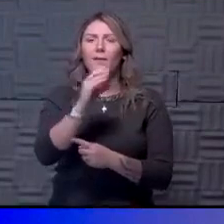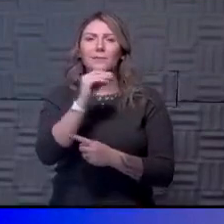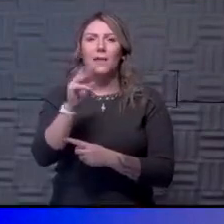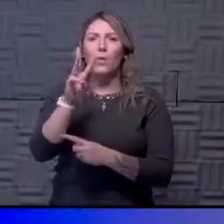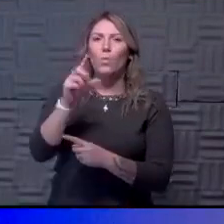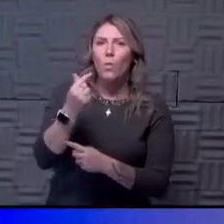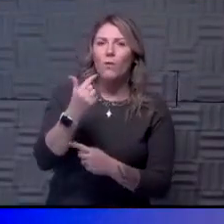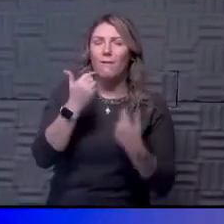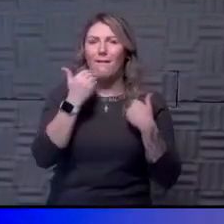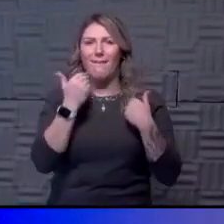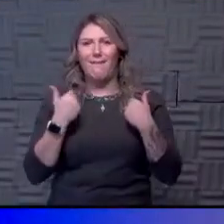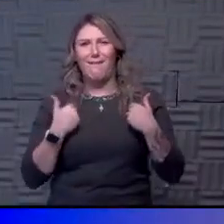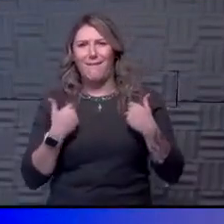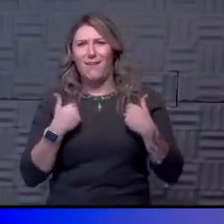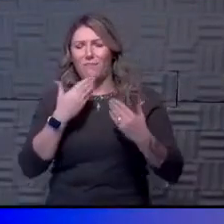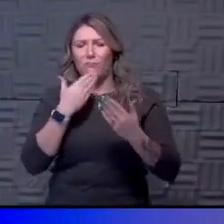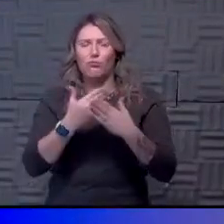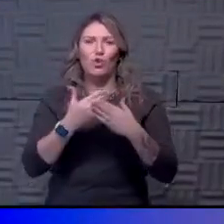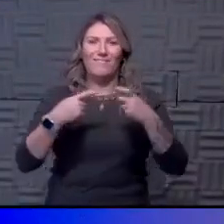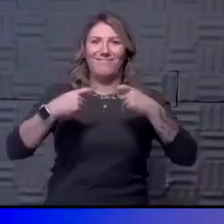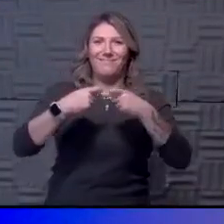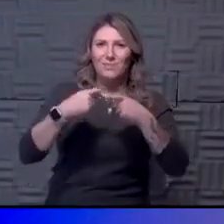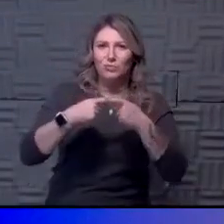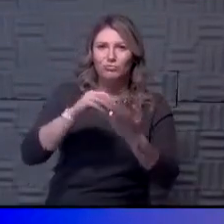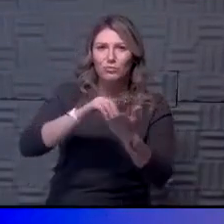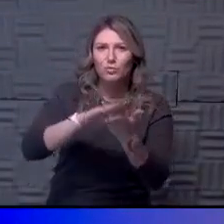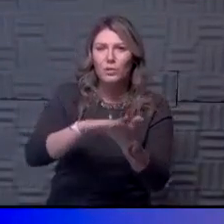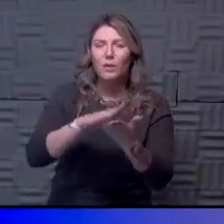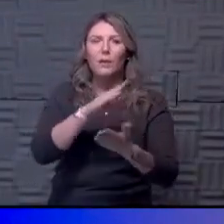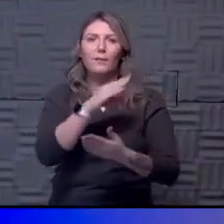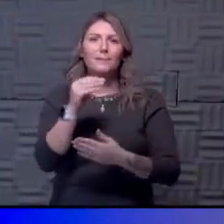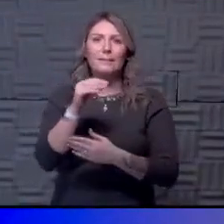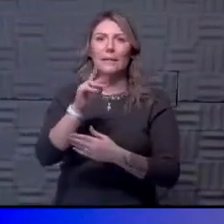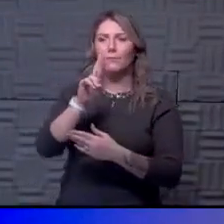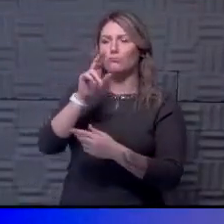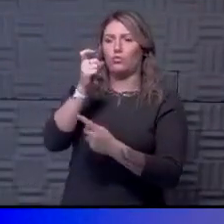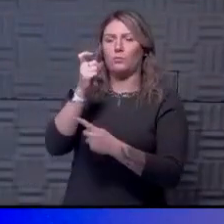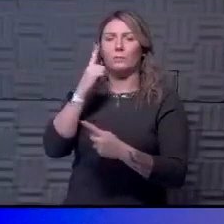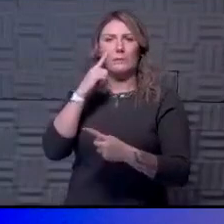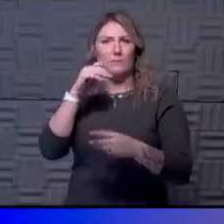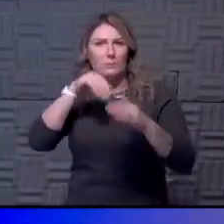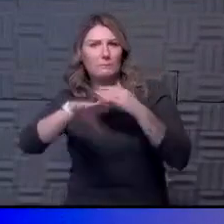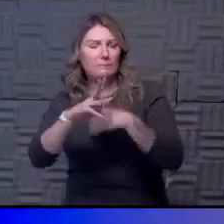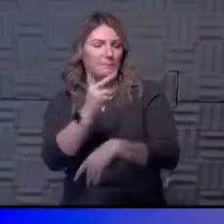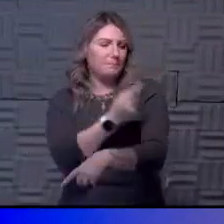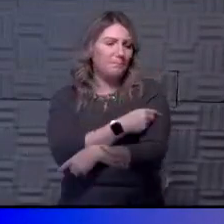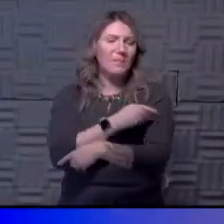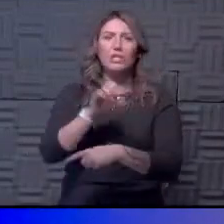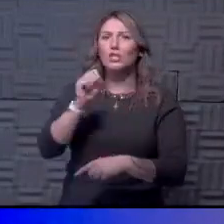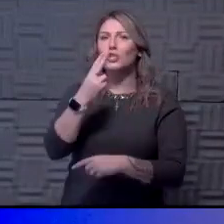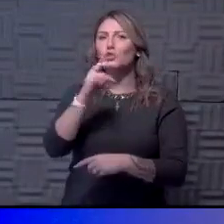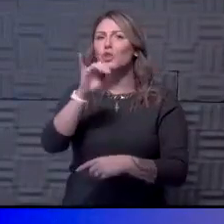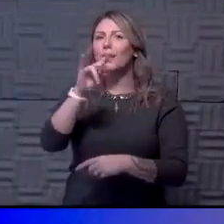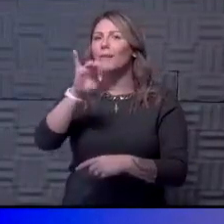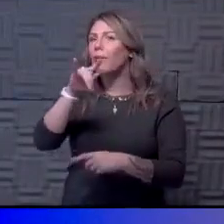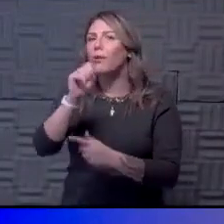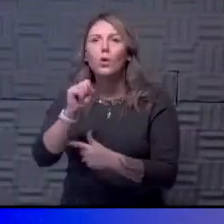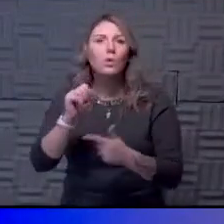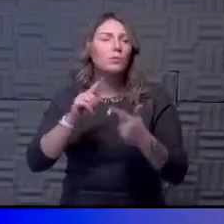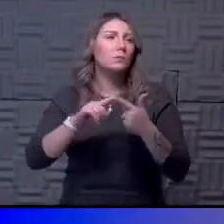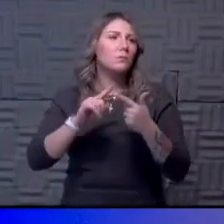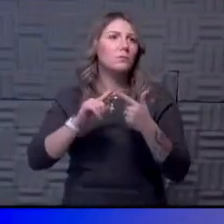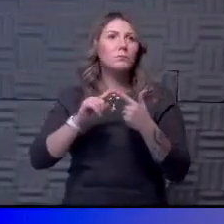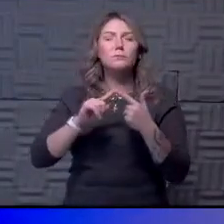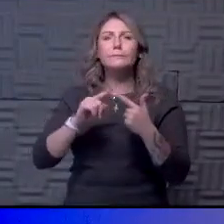electronic record of, number one, your prescriptions, and if you do come in to get your vaccines, whether that's shingles vaccines, your pneumococcal